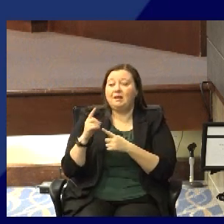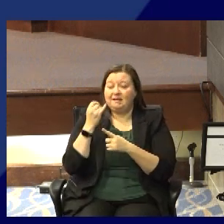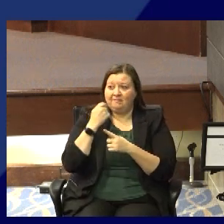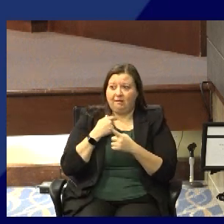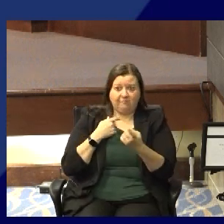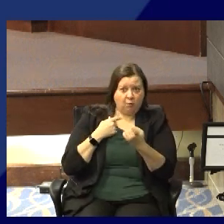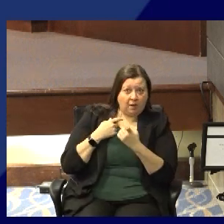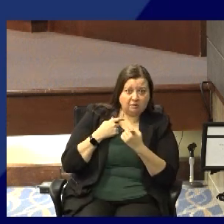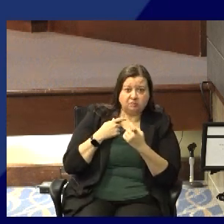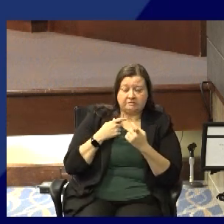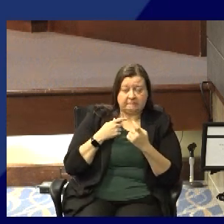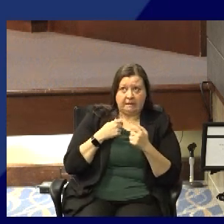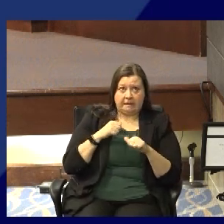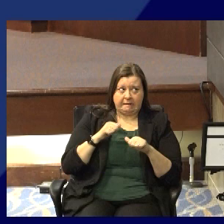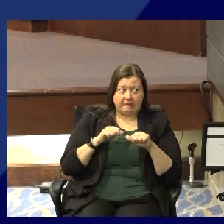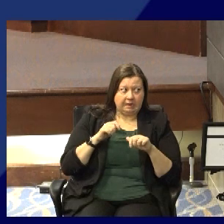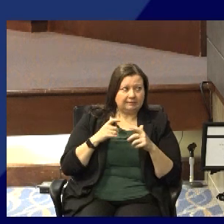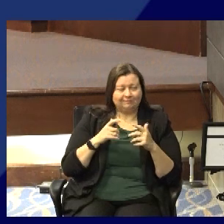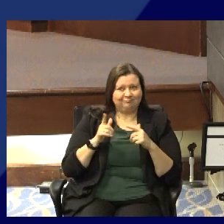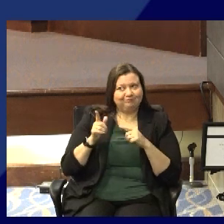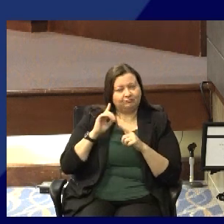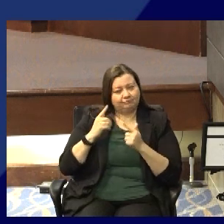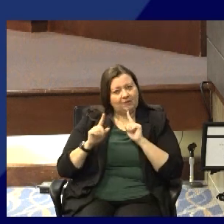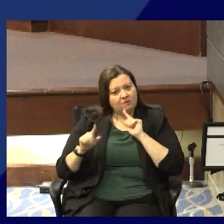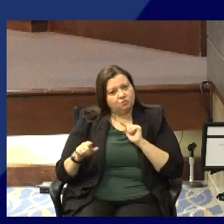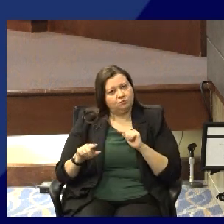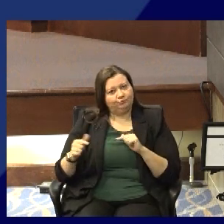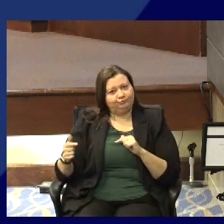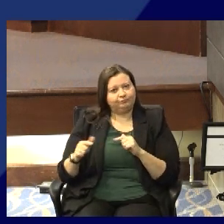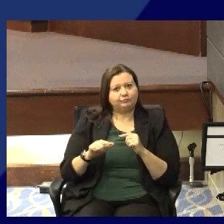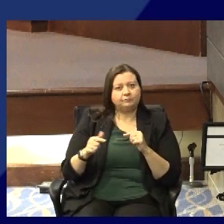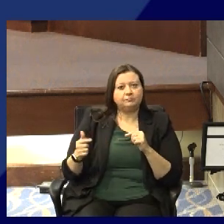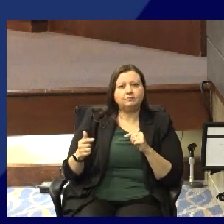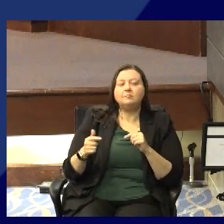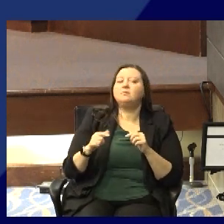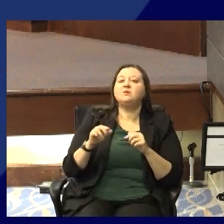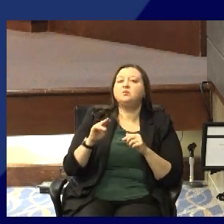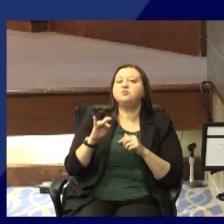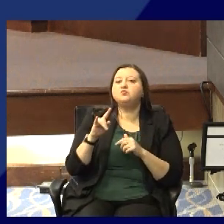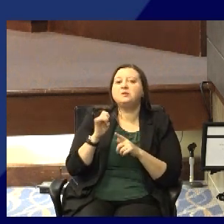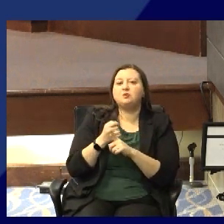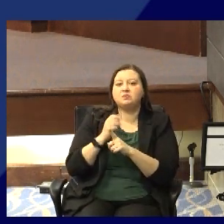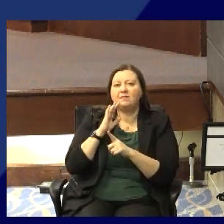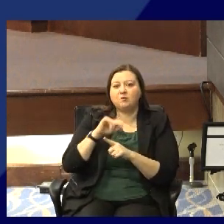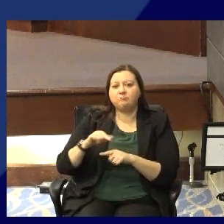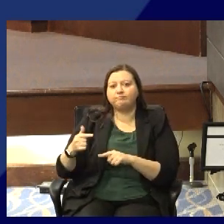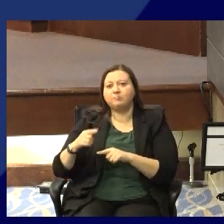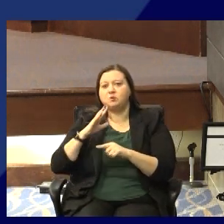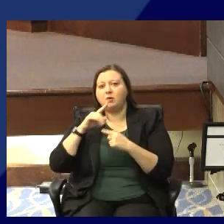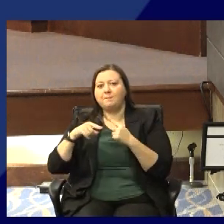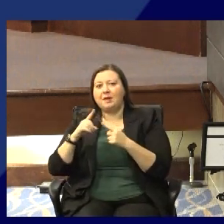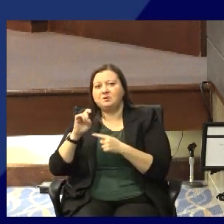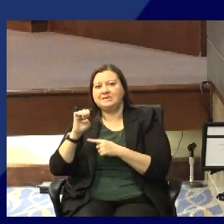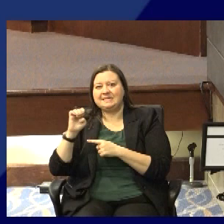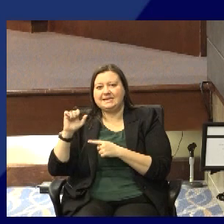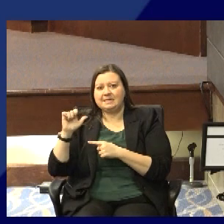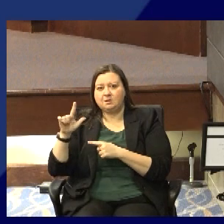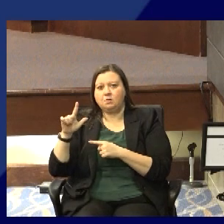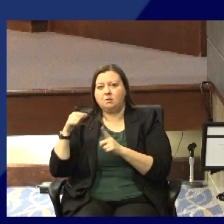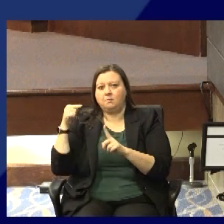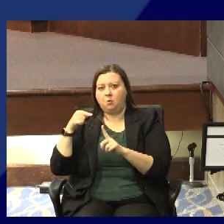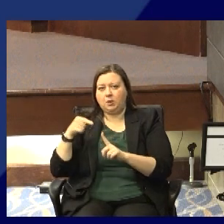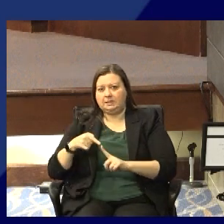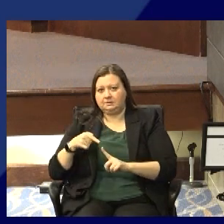you'll ask a question that goes too deep and beyond my knowledge. And then we'll turn it over to Julie to talk about the deal points for this deal.